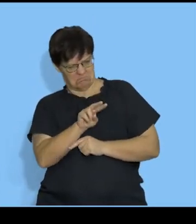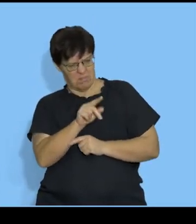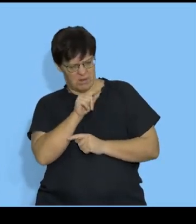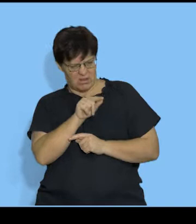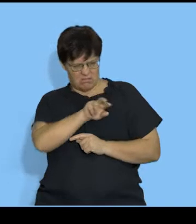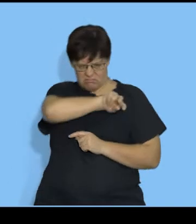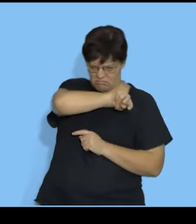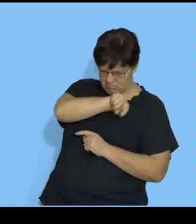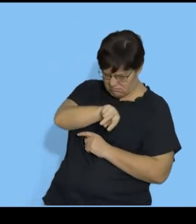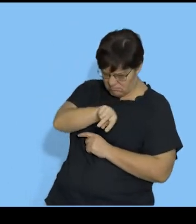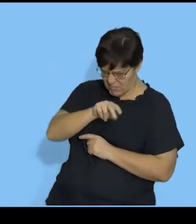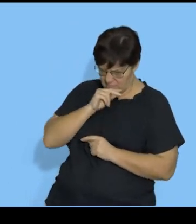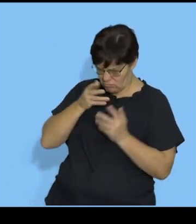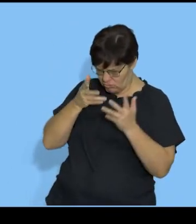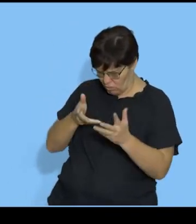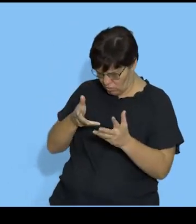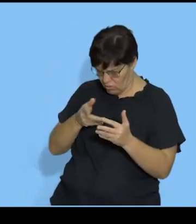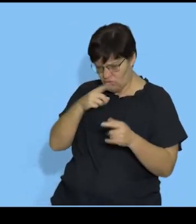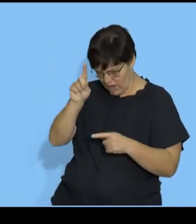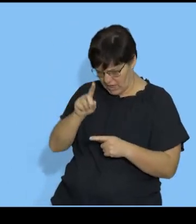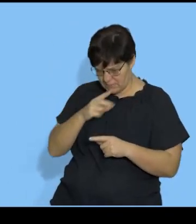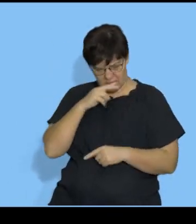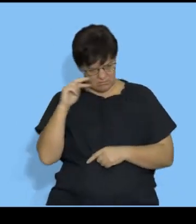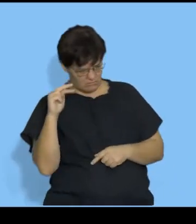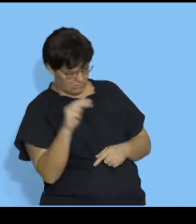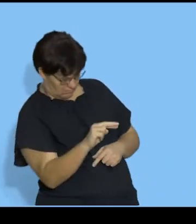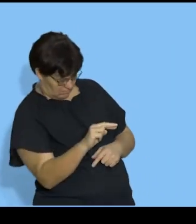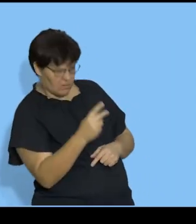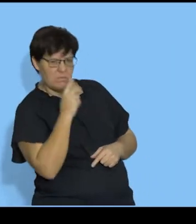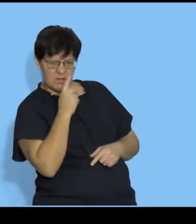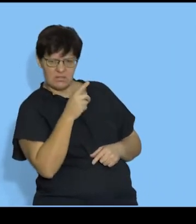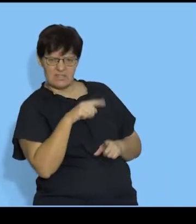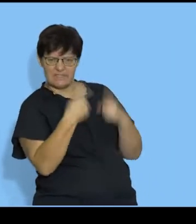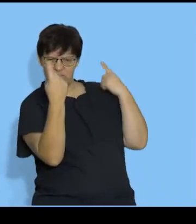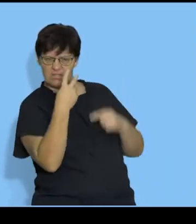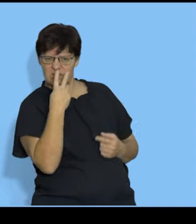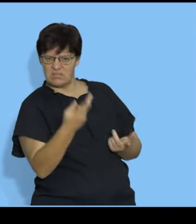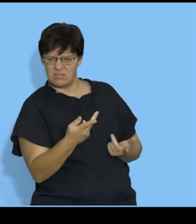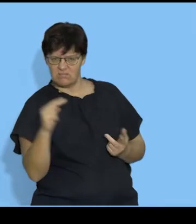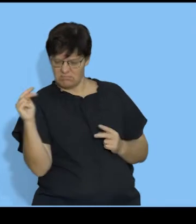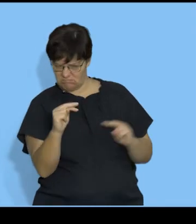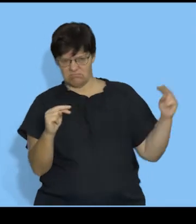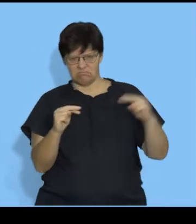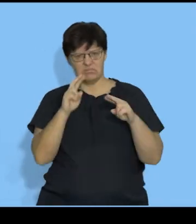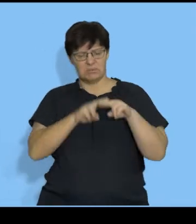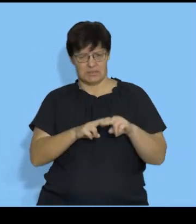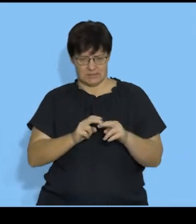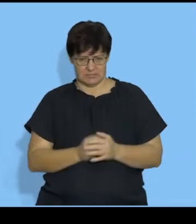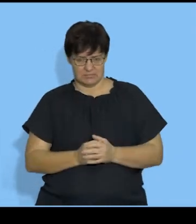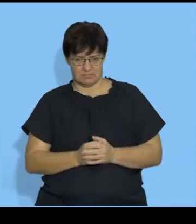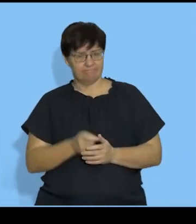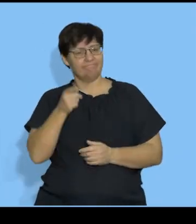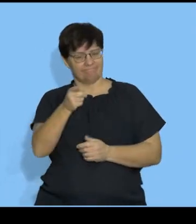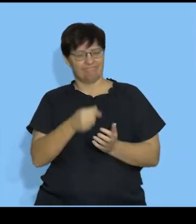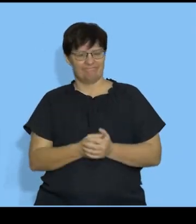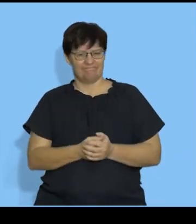correct? So this has a lot to do with how you look at things. Consider perspective, right? Okay. Here